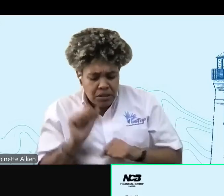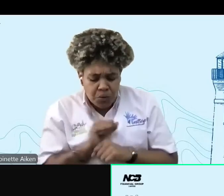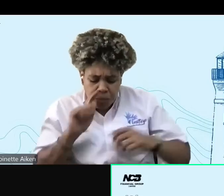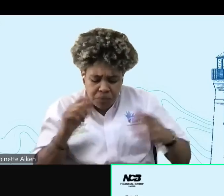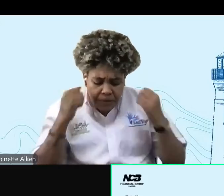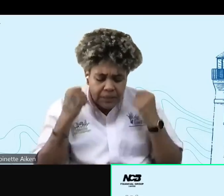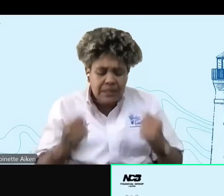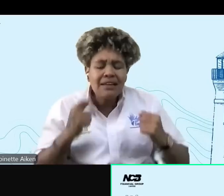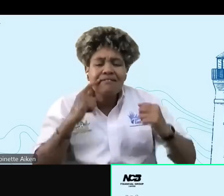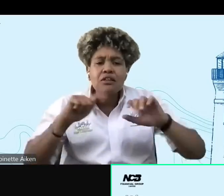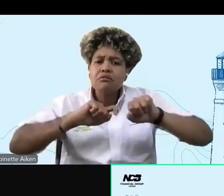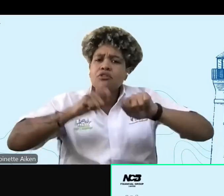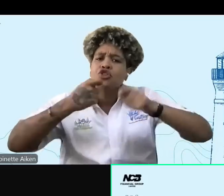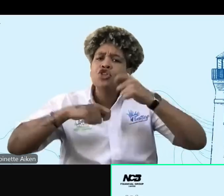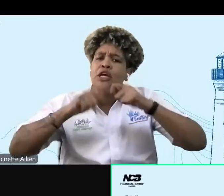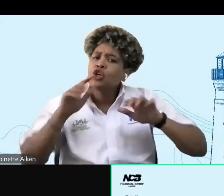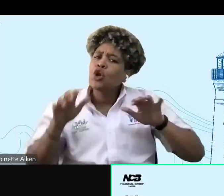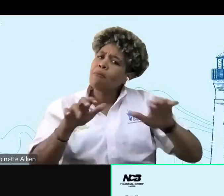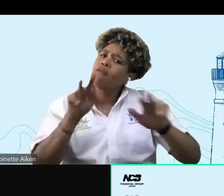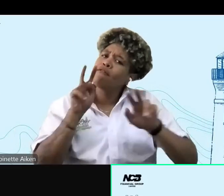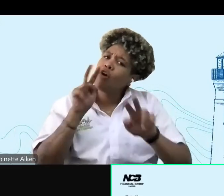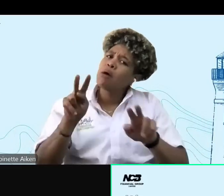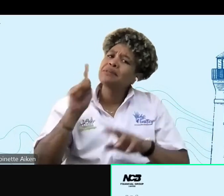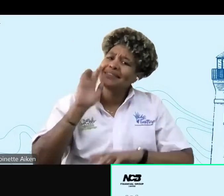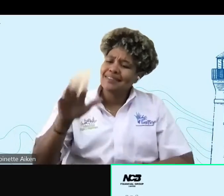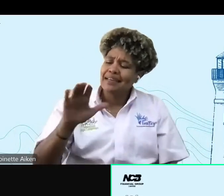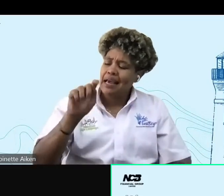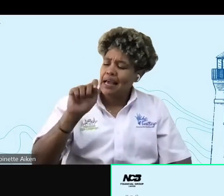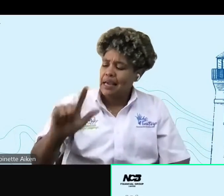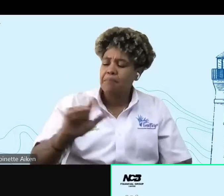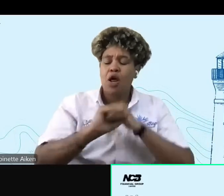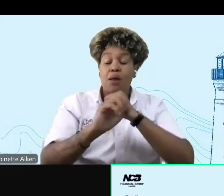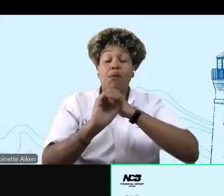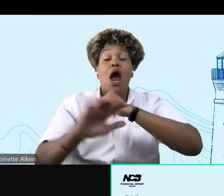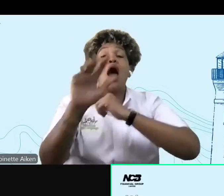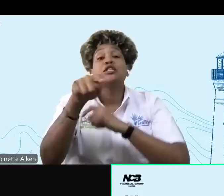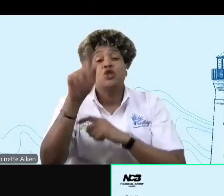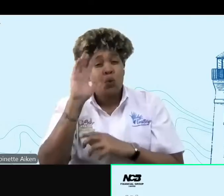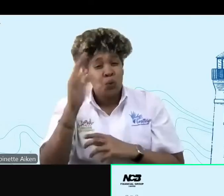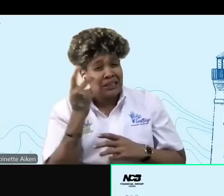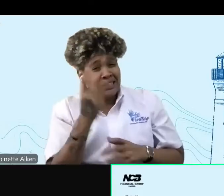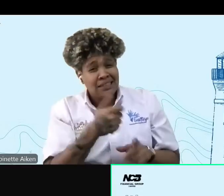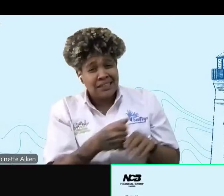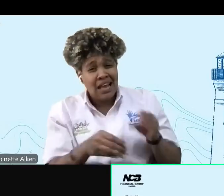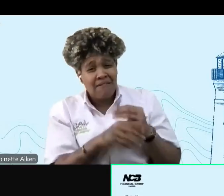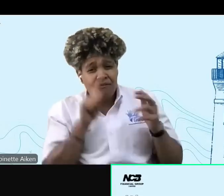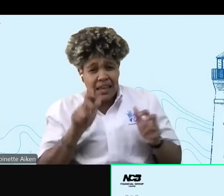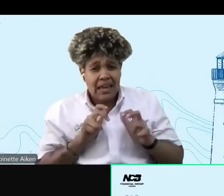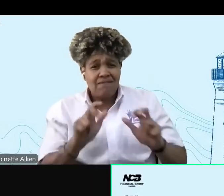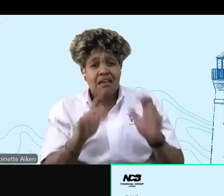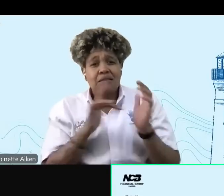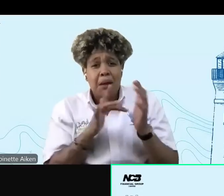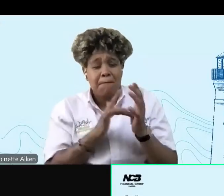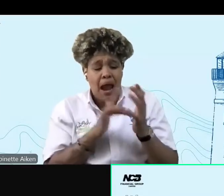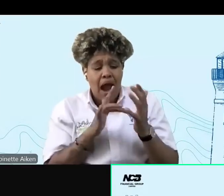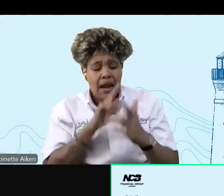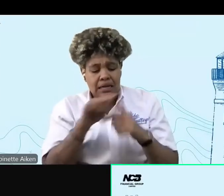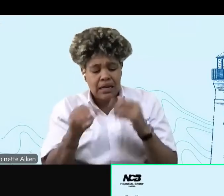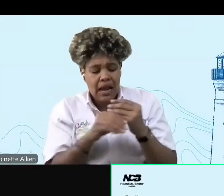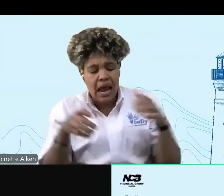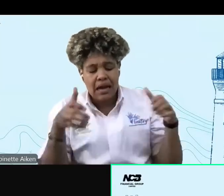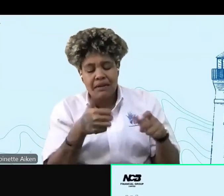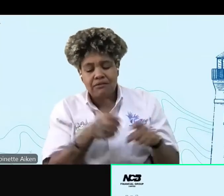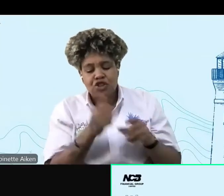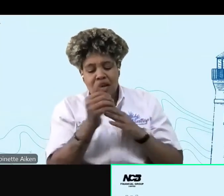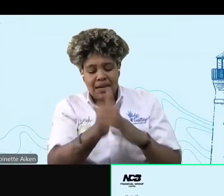significant catalyst to the performance of NCB Capital Markets. You will see the investment banking division lead